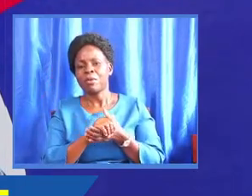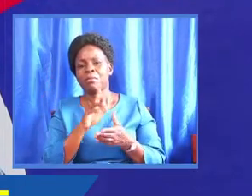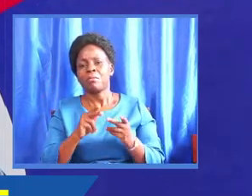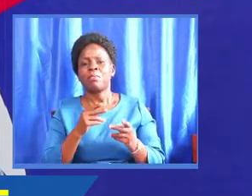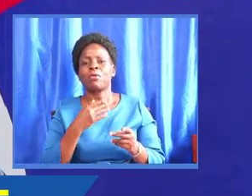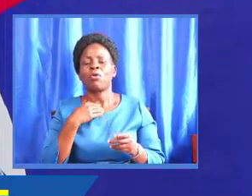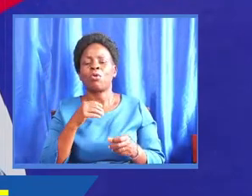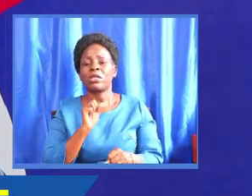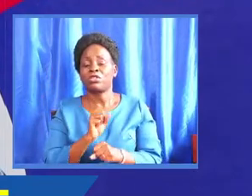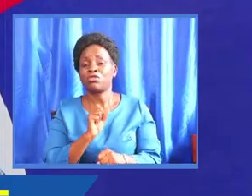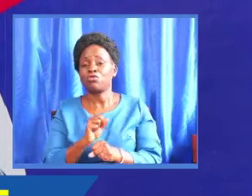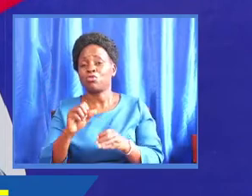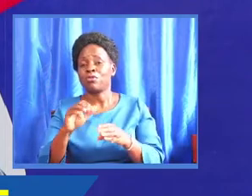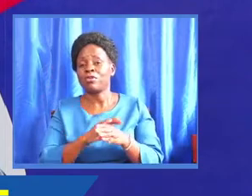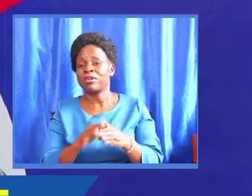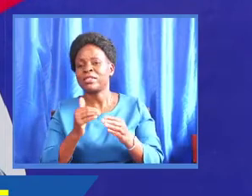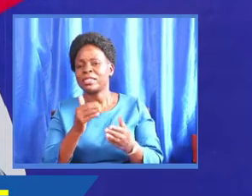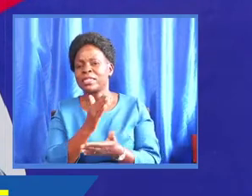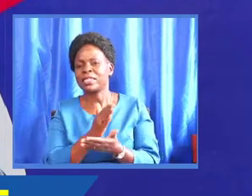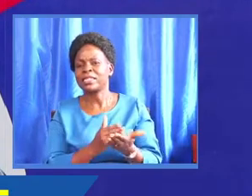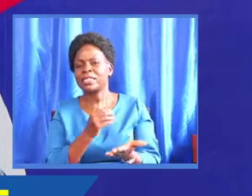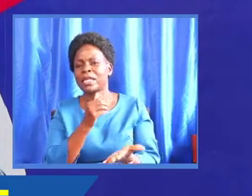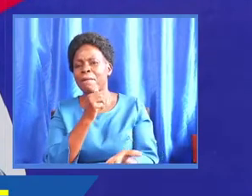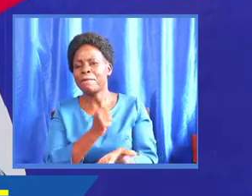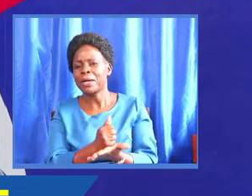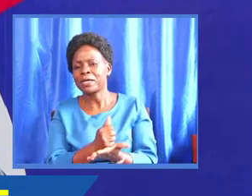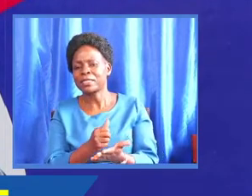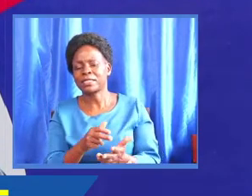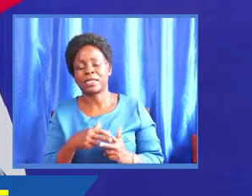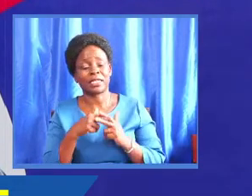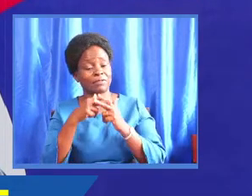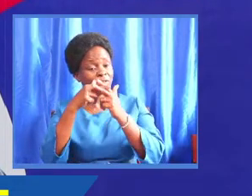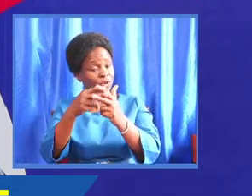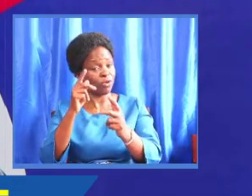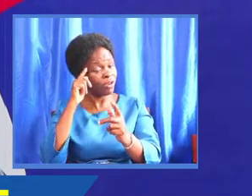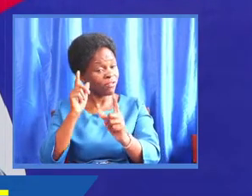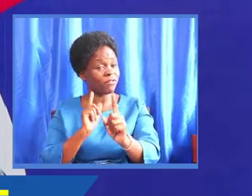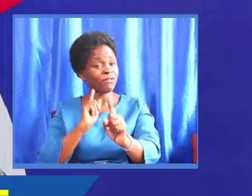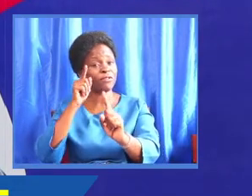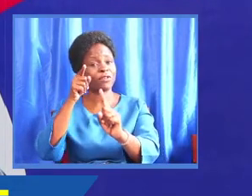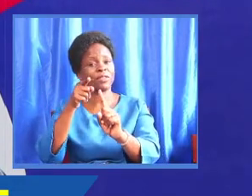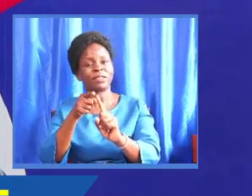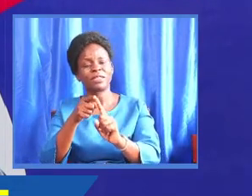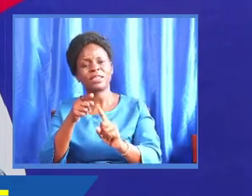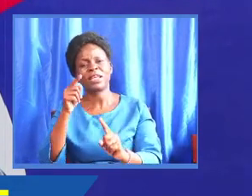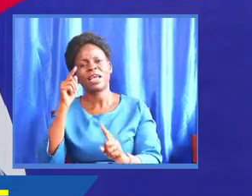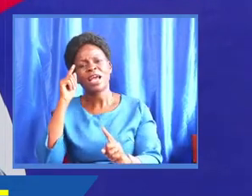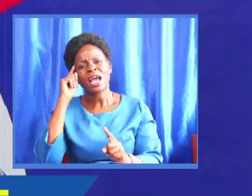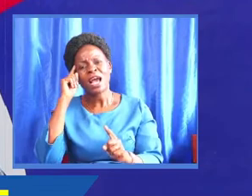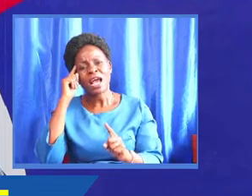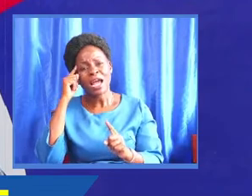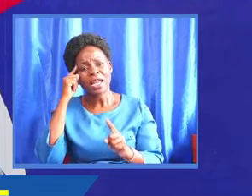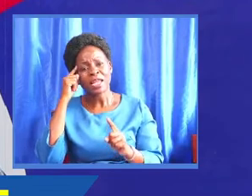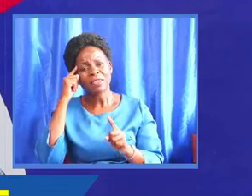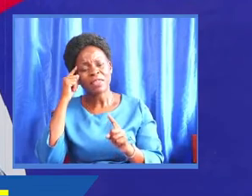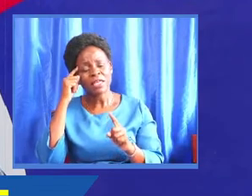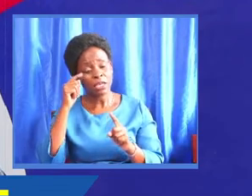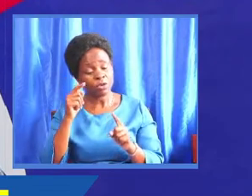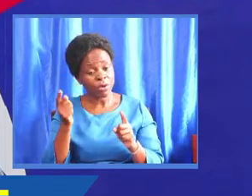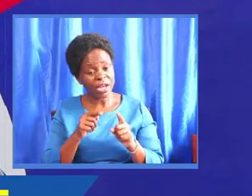big layout, there are some banks who actually offer those products. And I think you can look into that, where you can